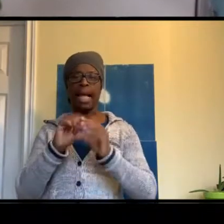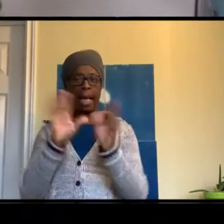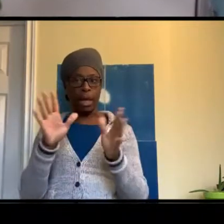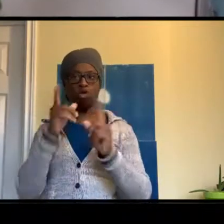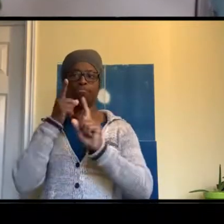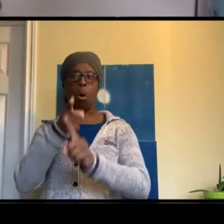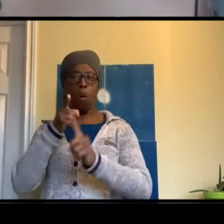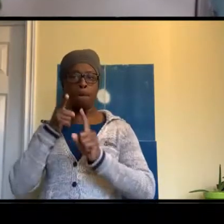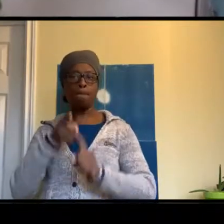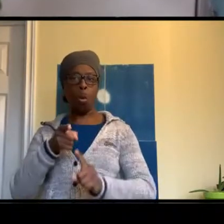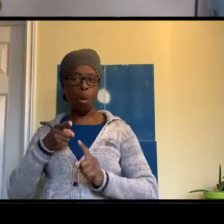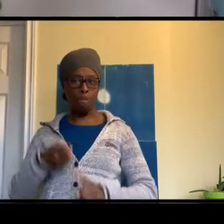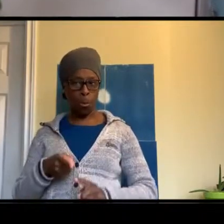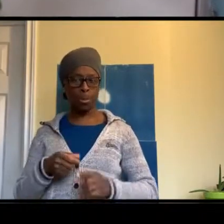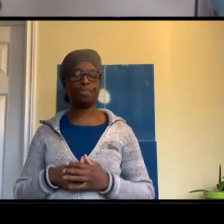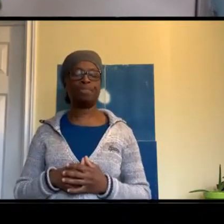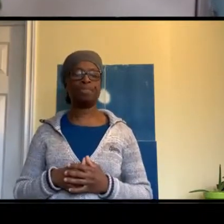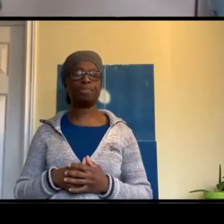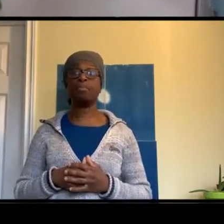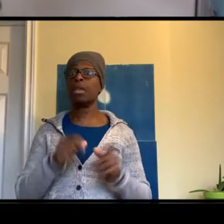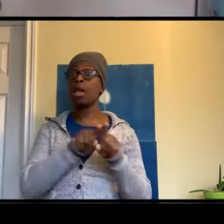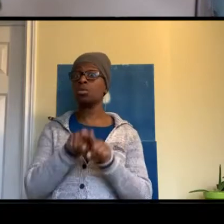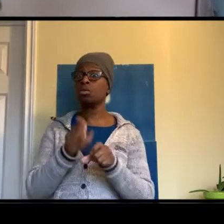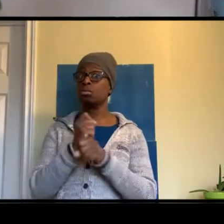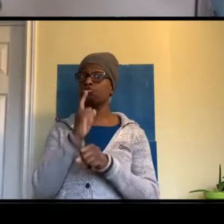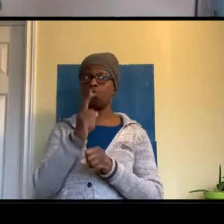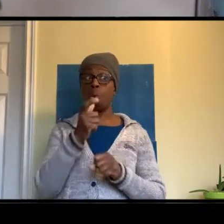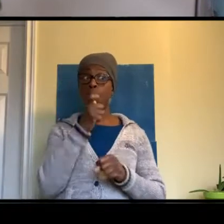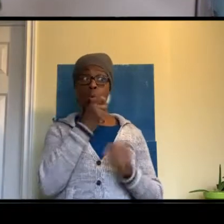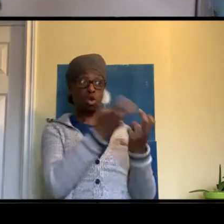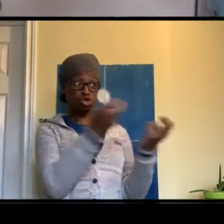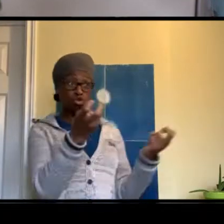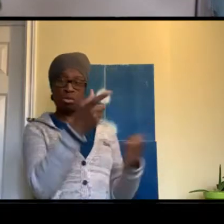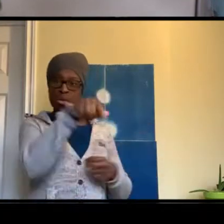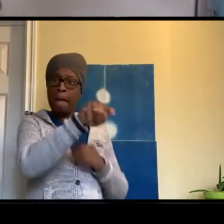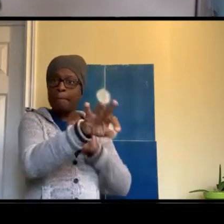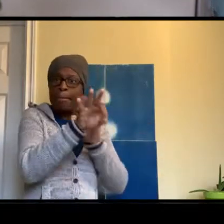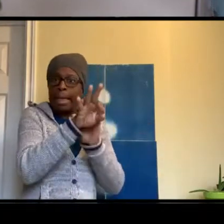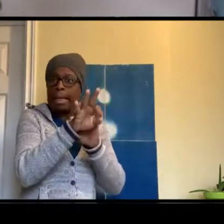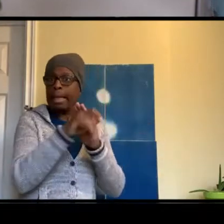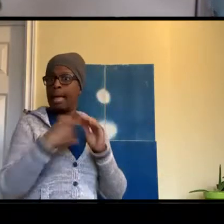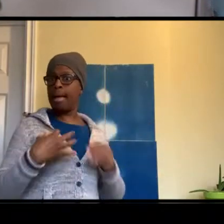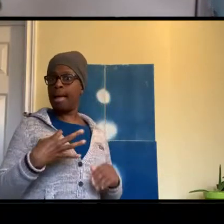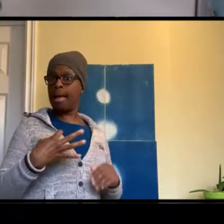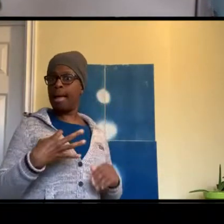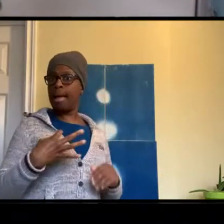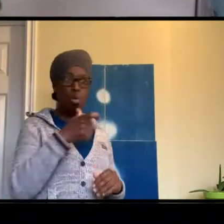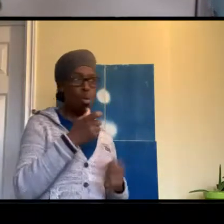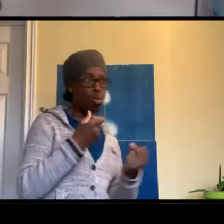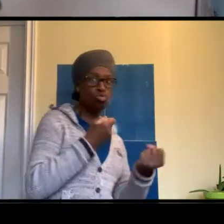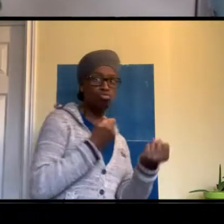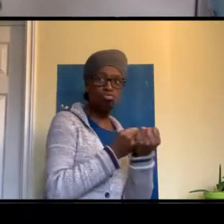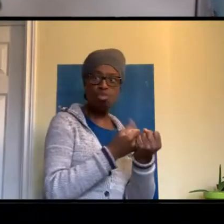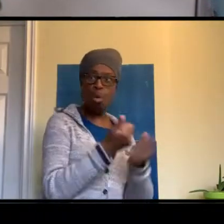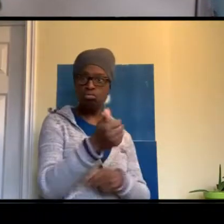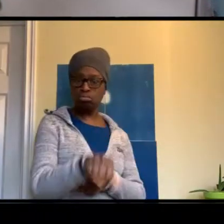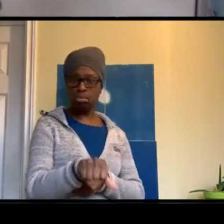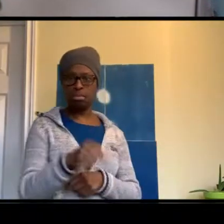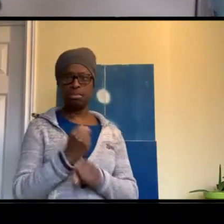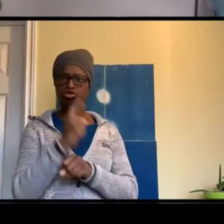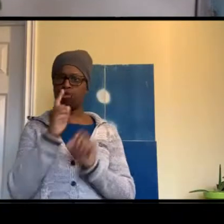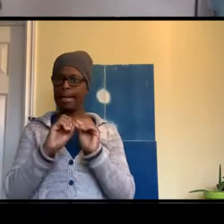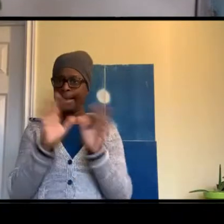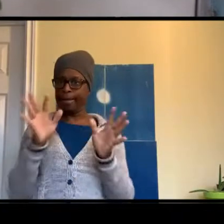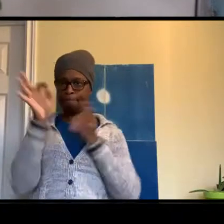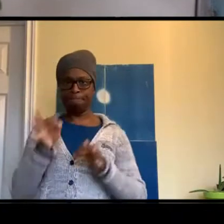You won't know who's sitting on the jury judging your application. You want to make sure that everybody is able to read and understand what it is that you're saying.